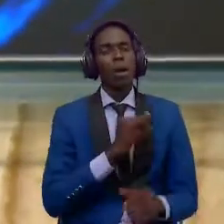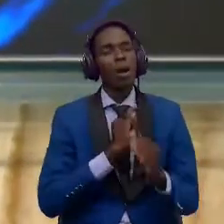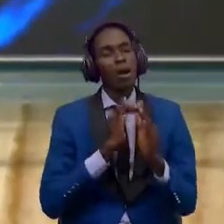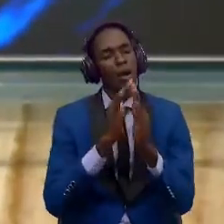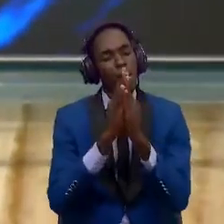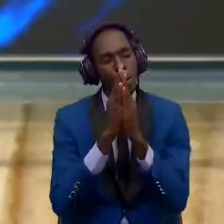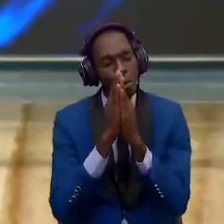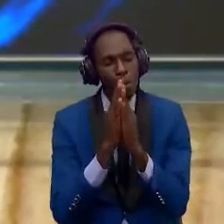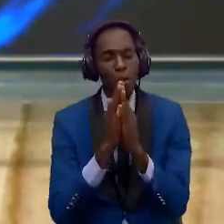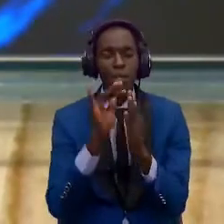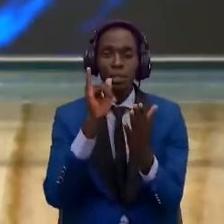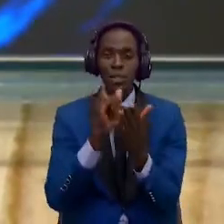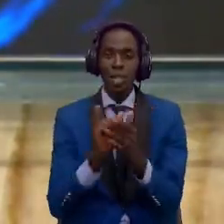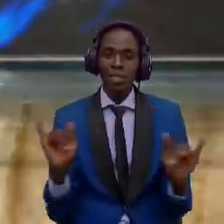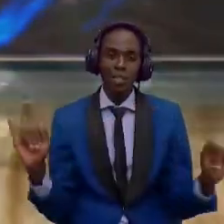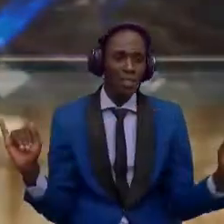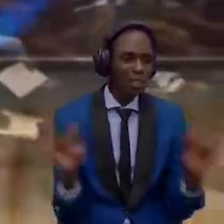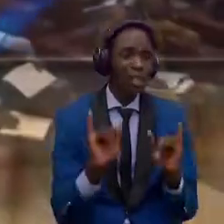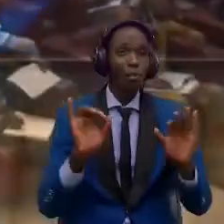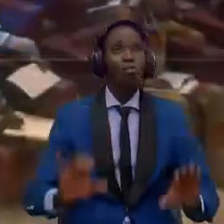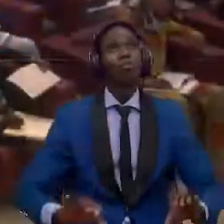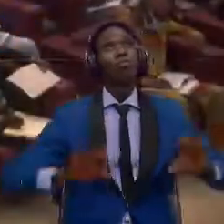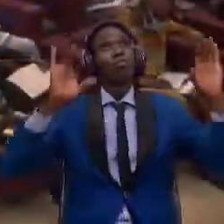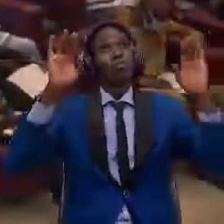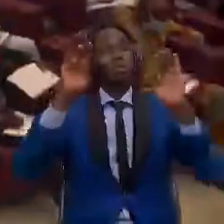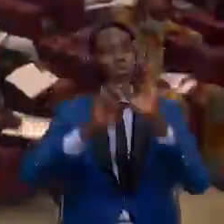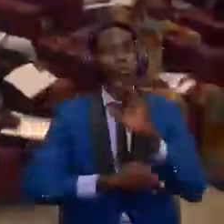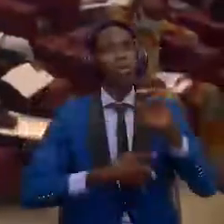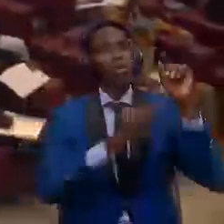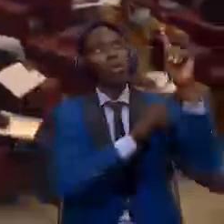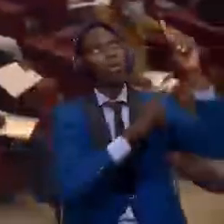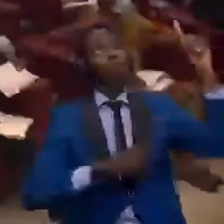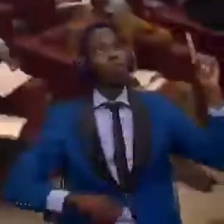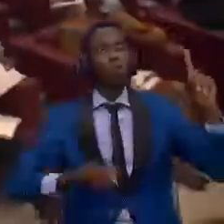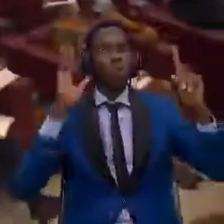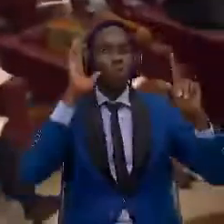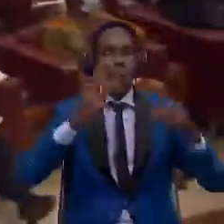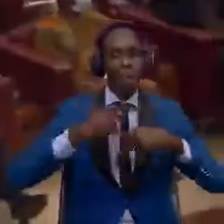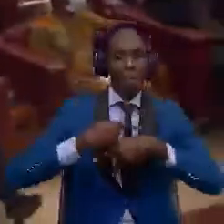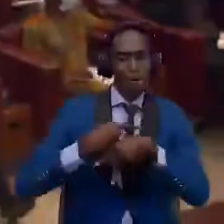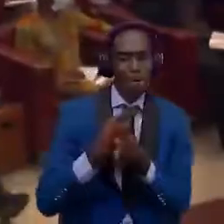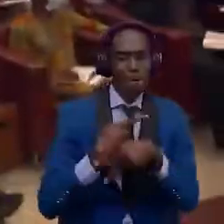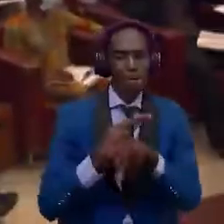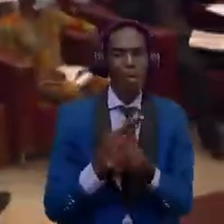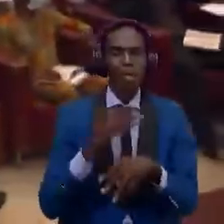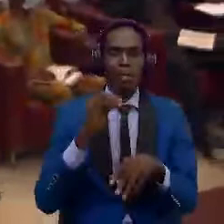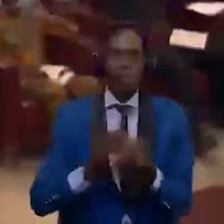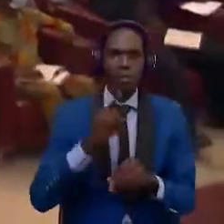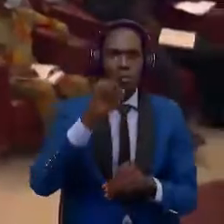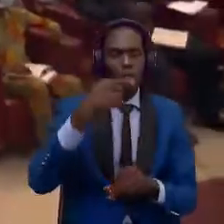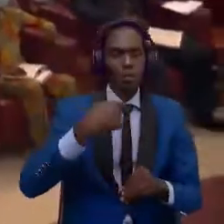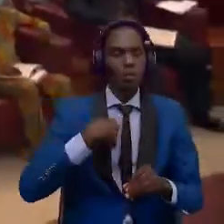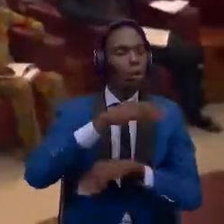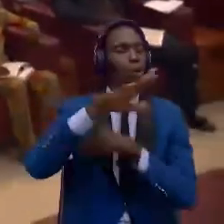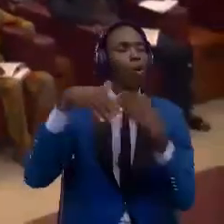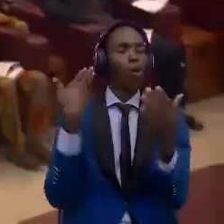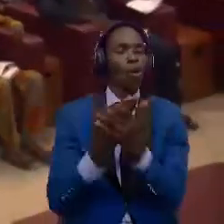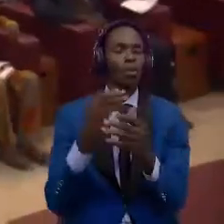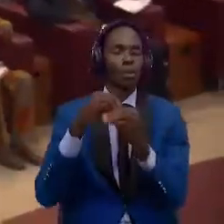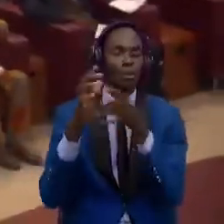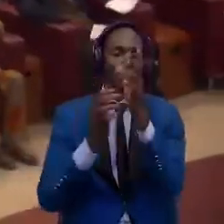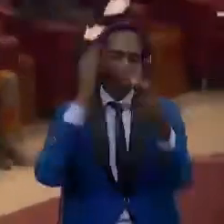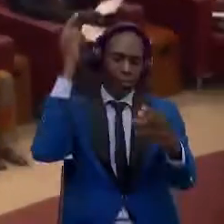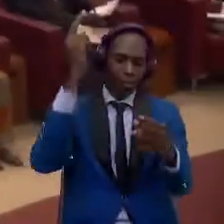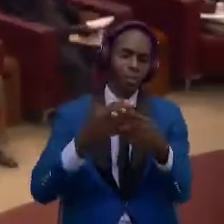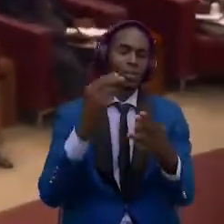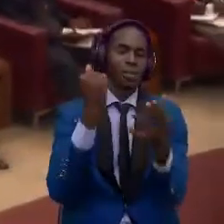pray that same commitment the Lord will produce in every one of us in Jesus'